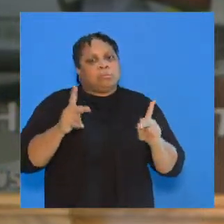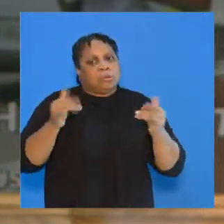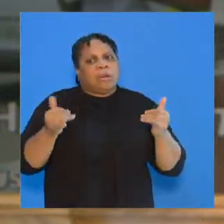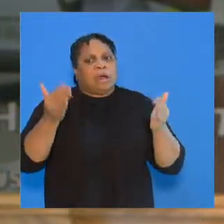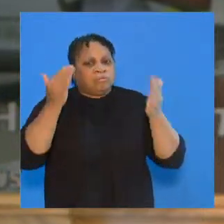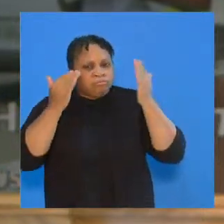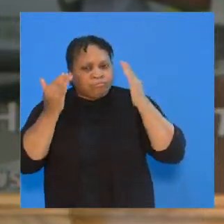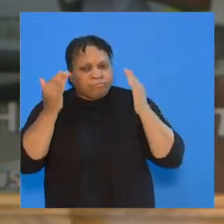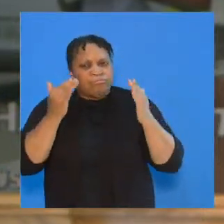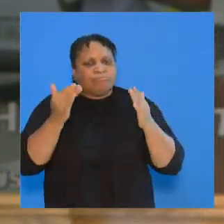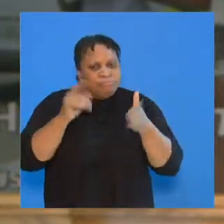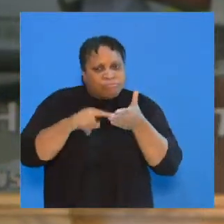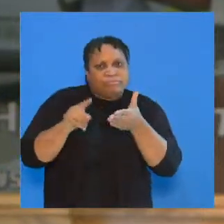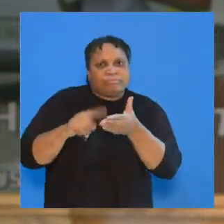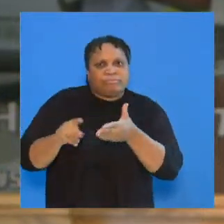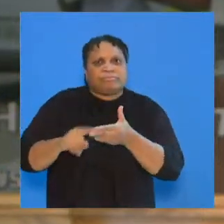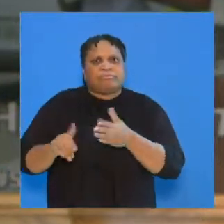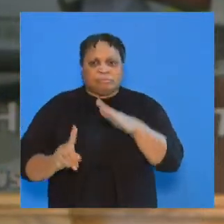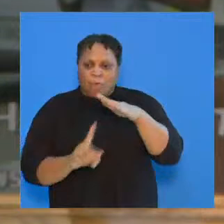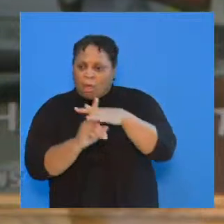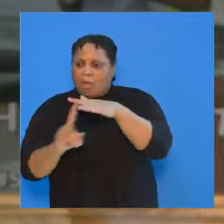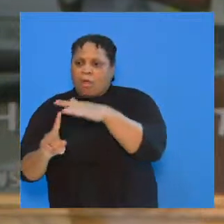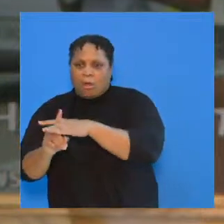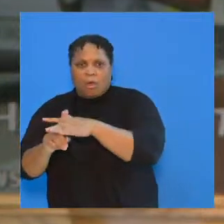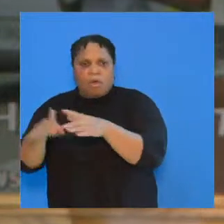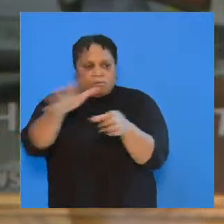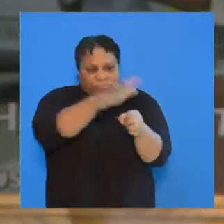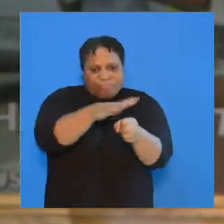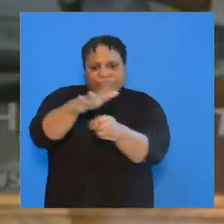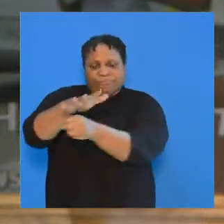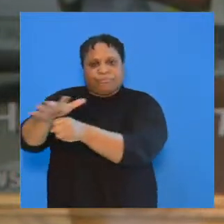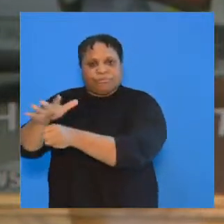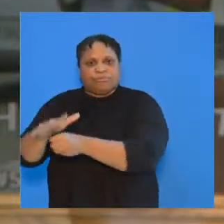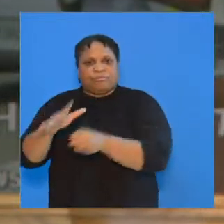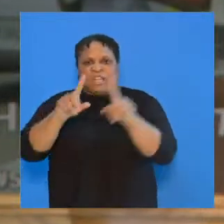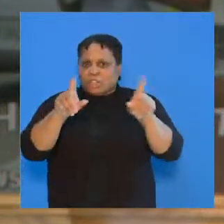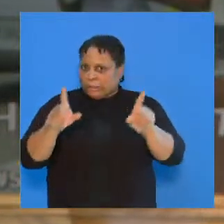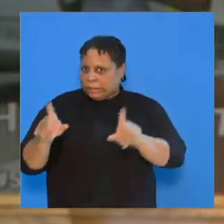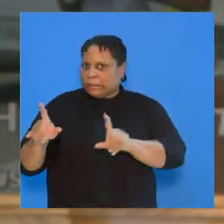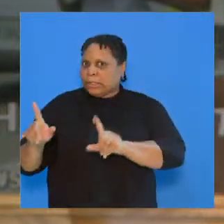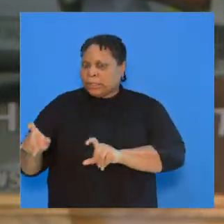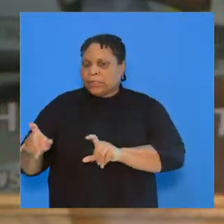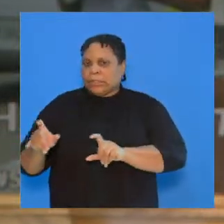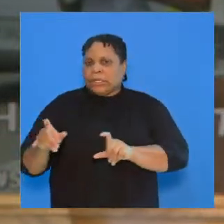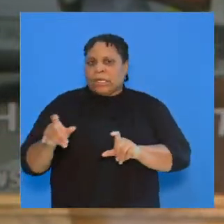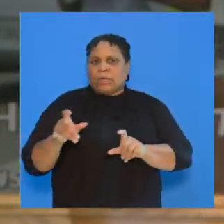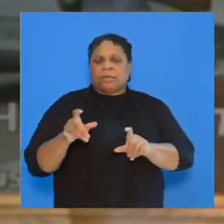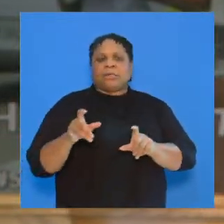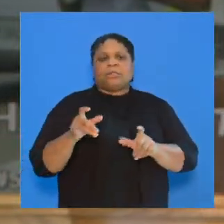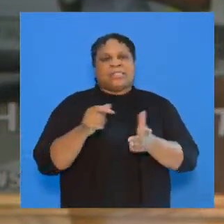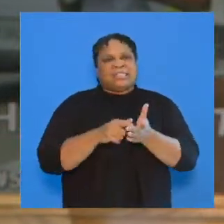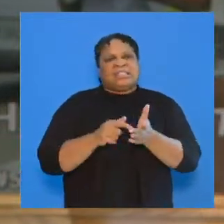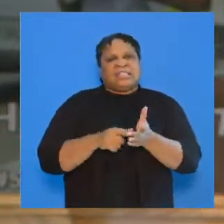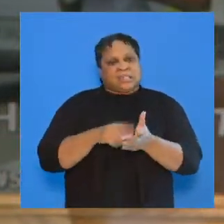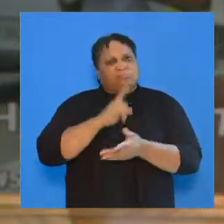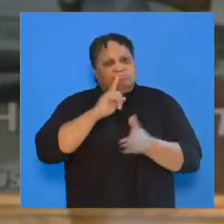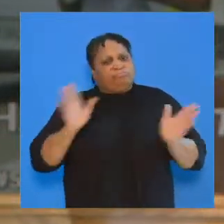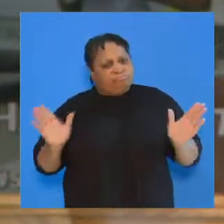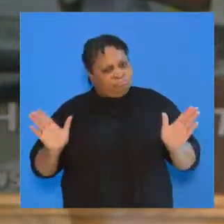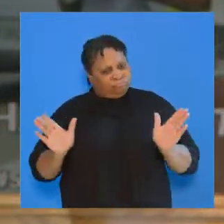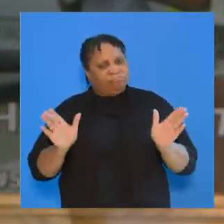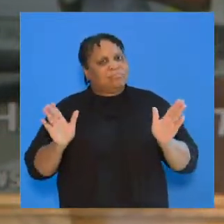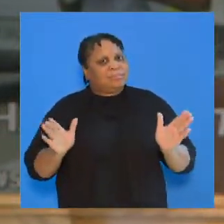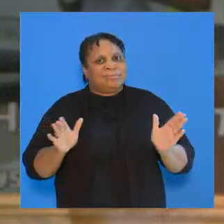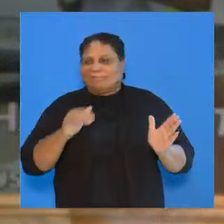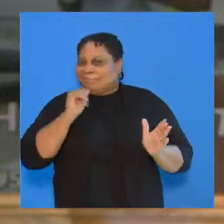our testing capacity through our pop-ups, the drive-thrus, and the mobile testing. This gives us assurance that we don't